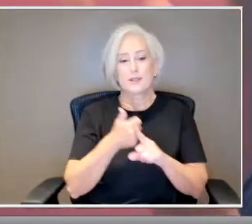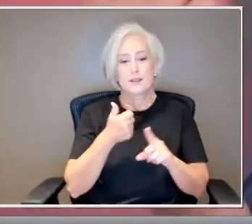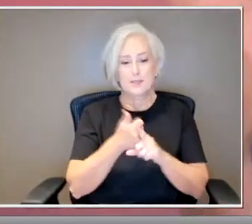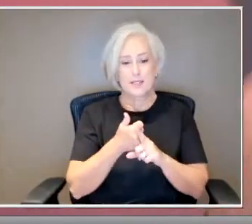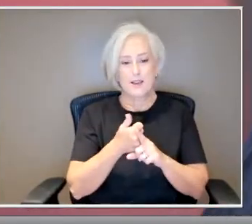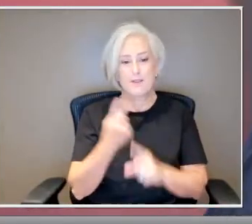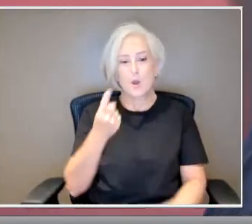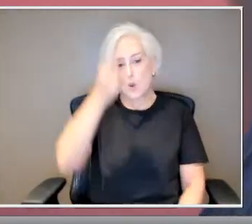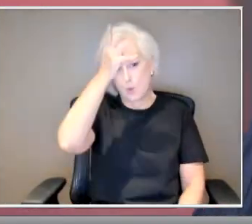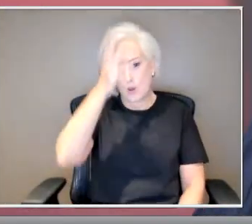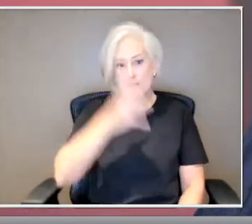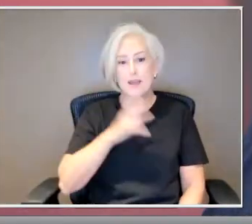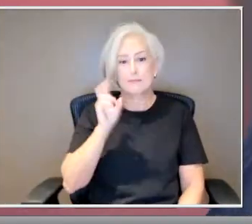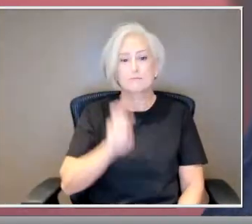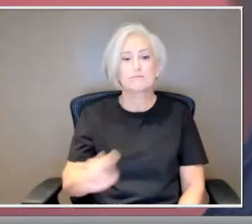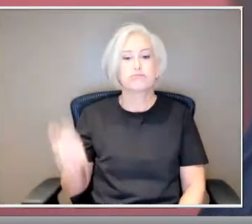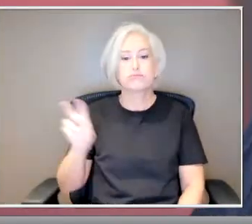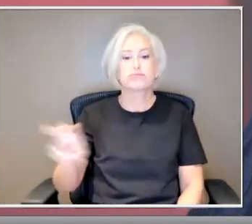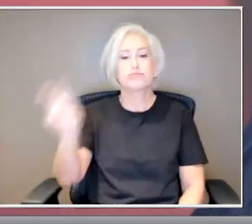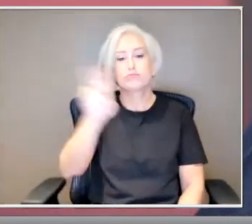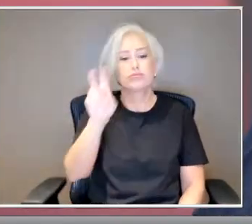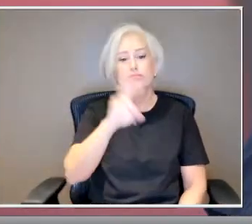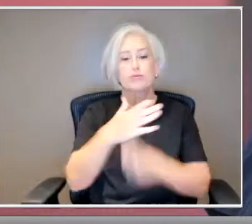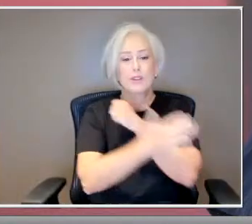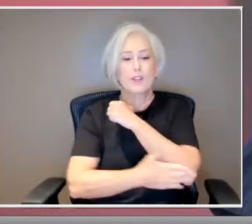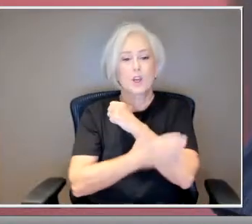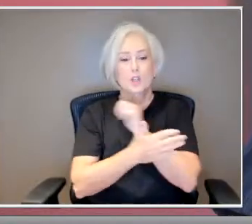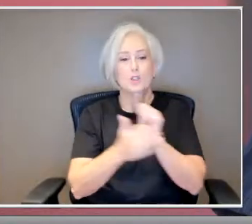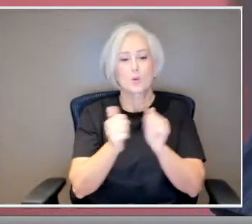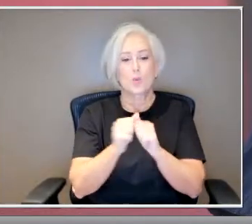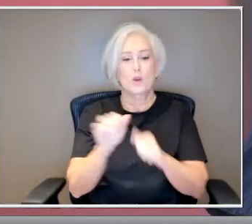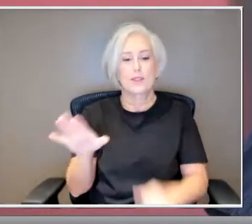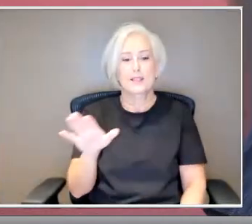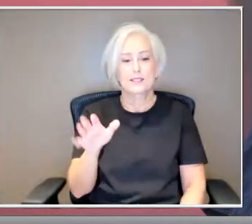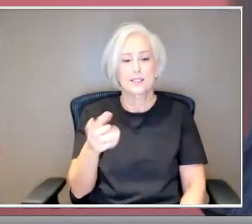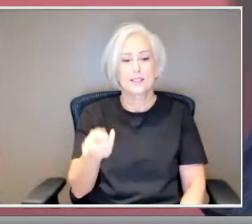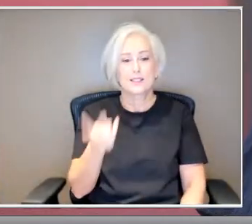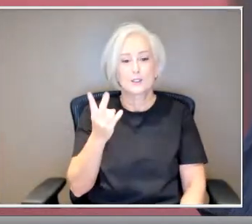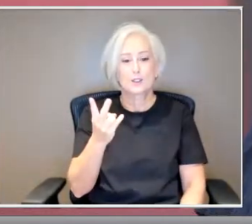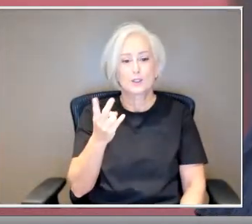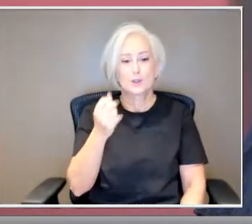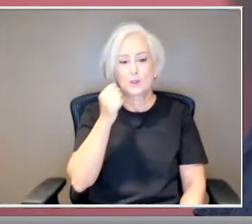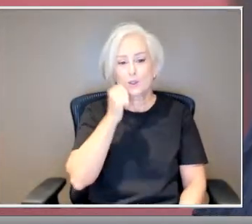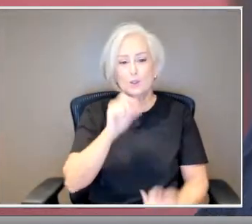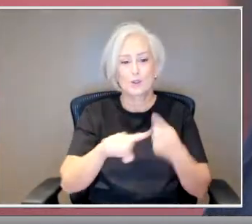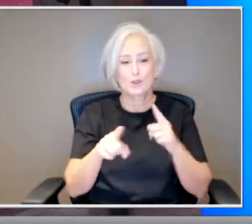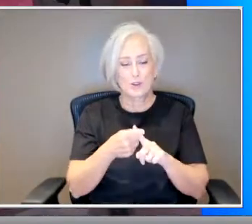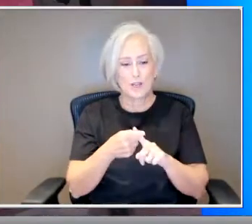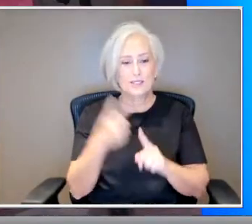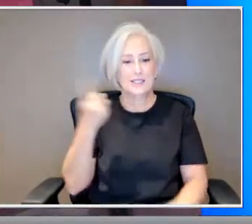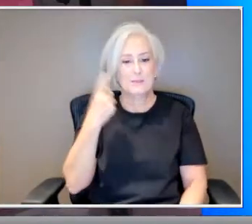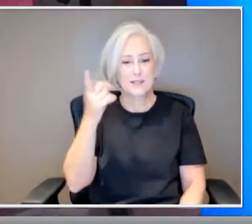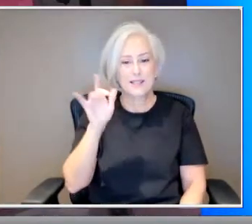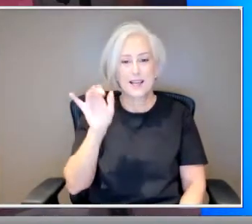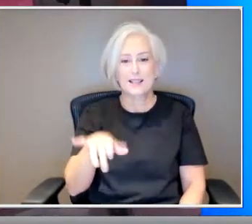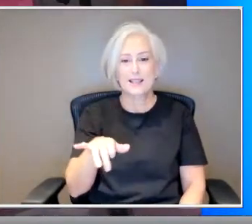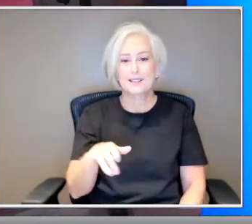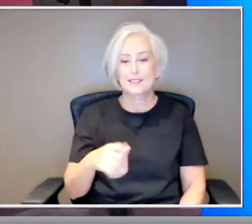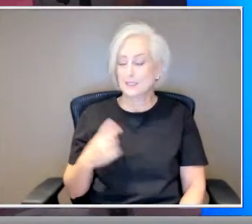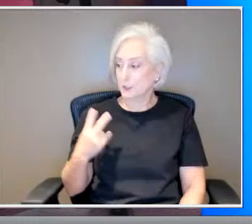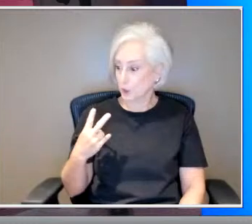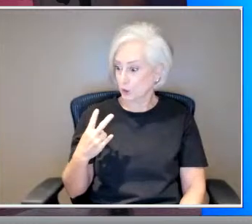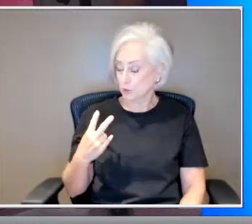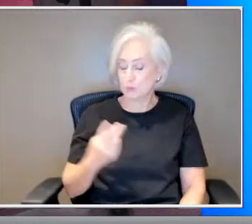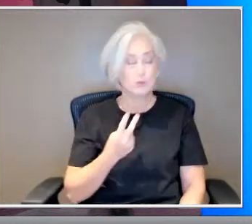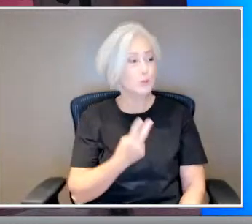touring around the whole country in an RV with his, I think it was his 2 girlfriends, wasn't it? Or something like that? Yeah. Sounds right. With 2 girlfriends? I believe so. Okay. Yeah.